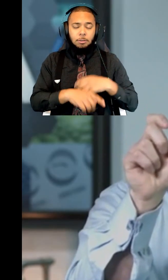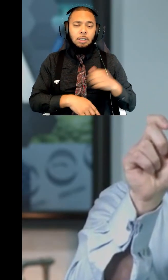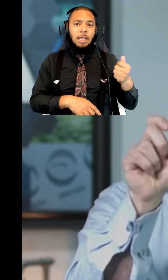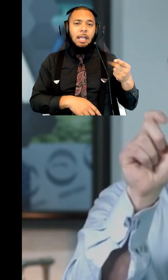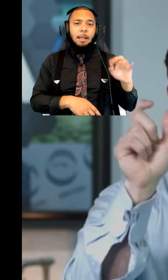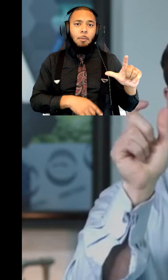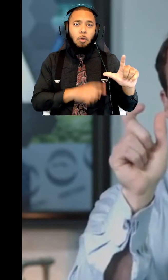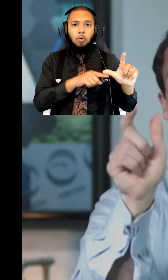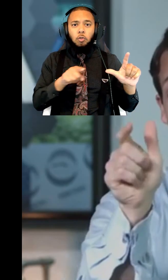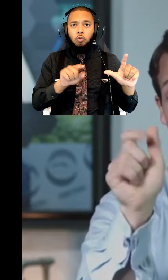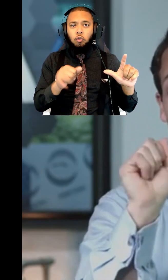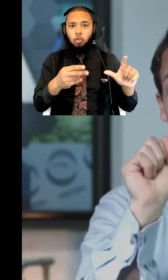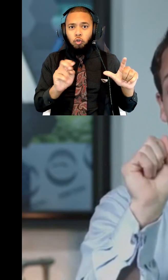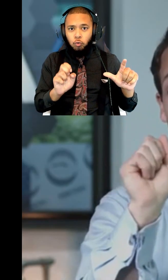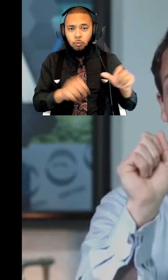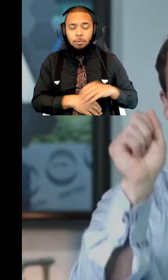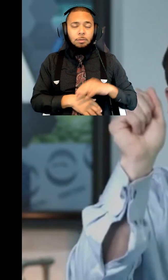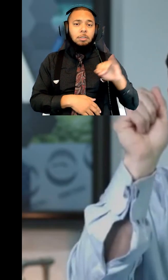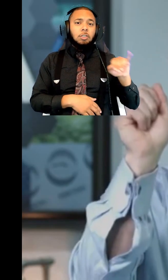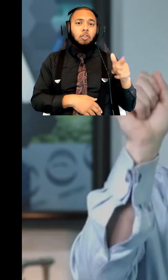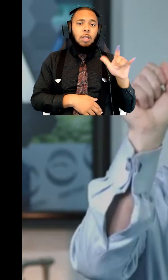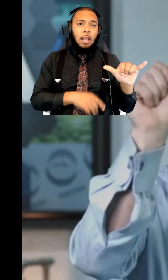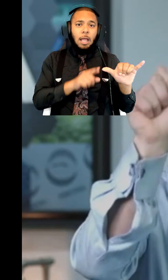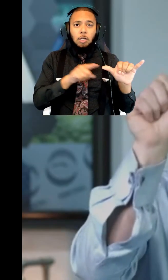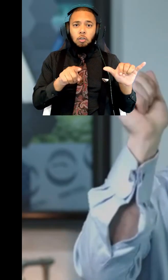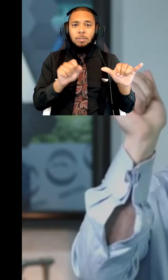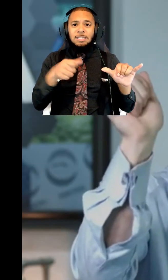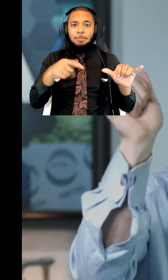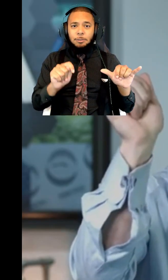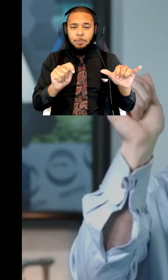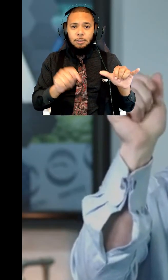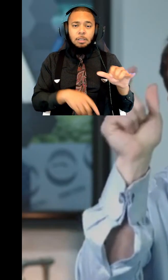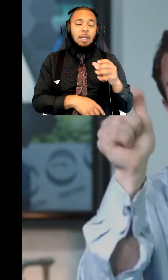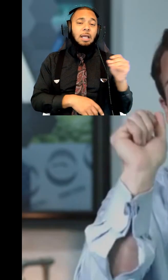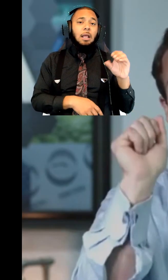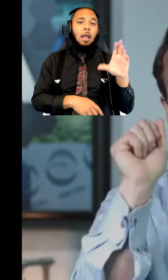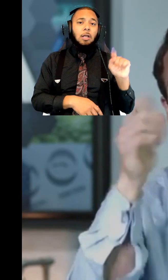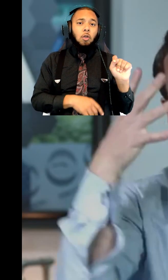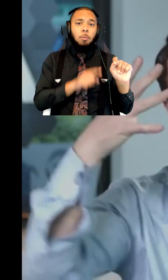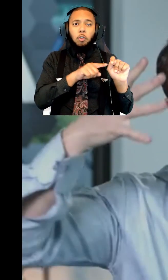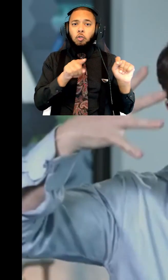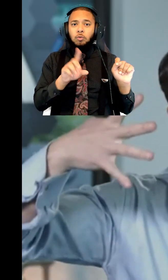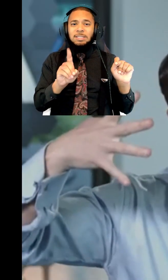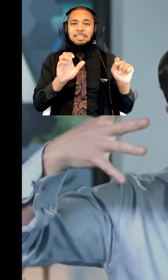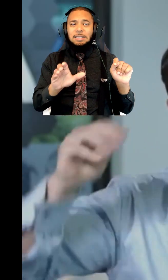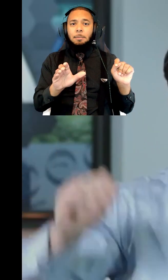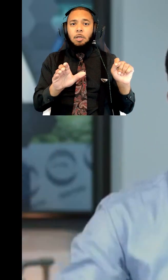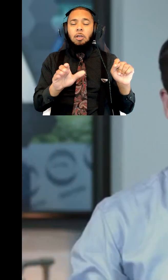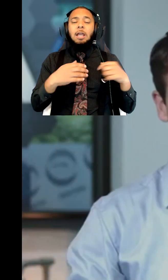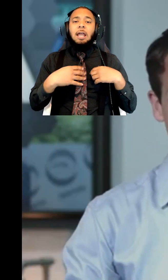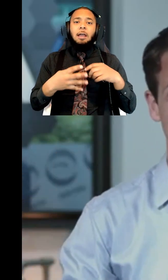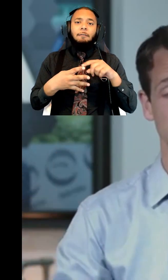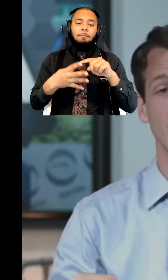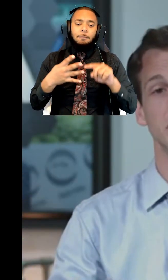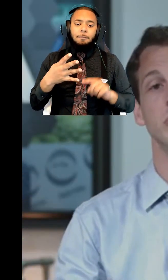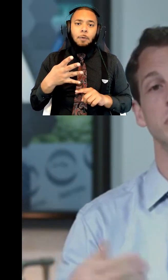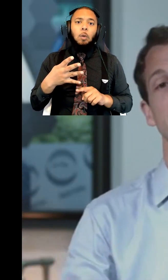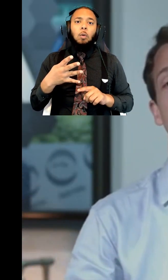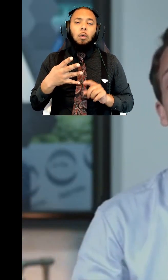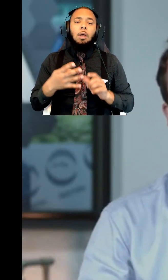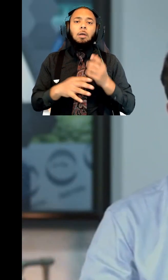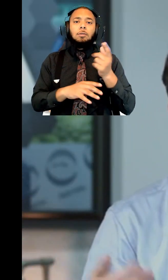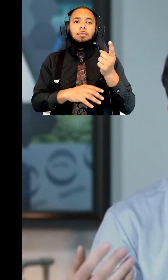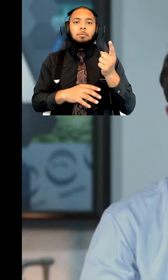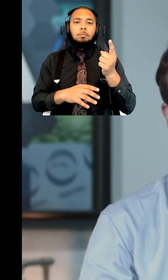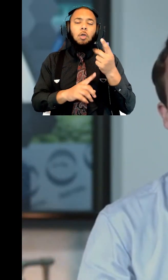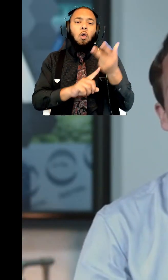July to September, and October to December. There are 4 quarters in a year. So we have to multiply